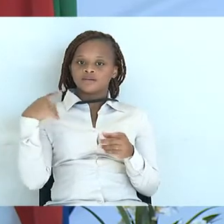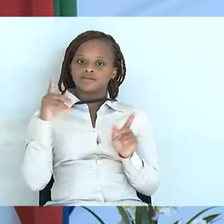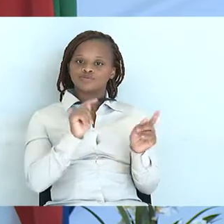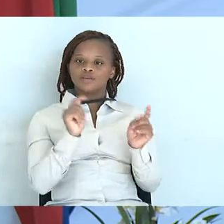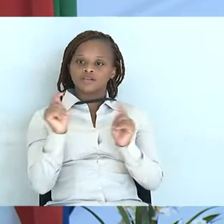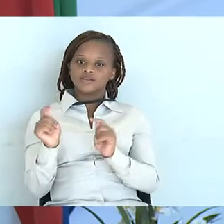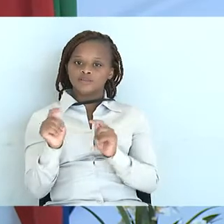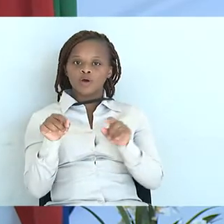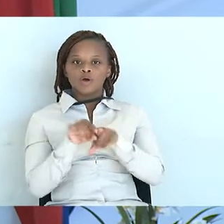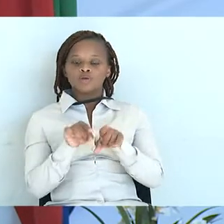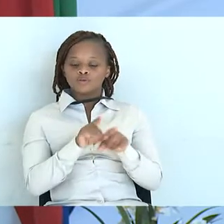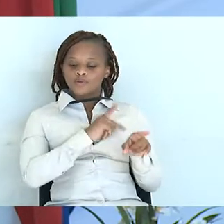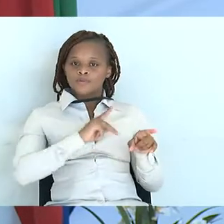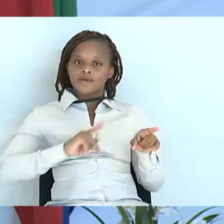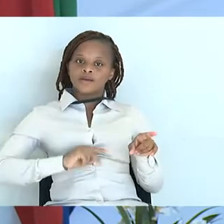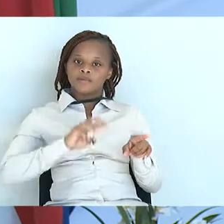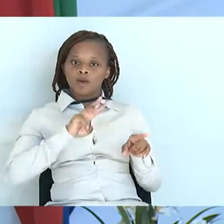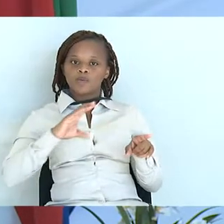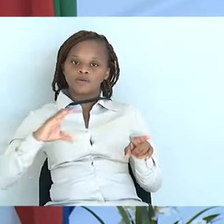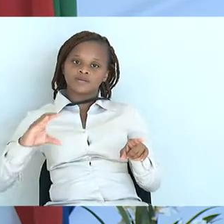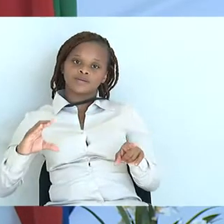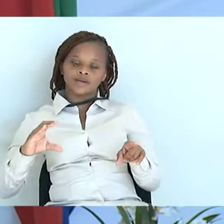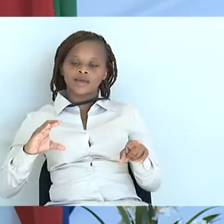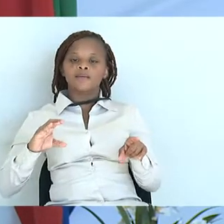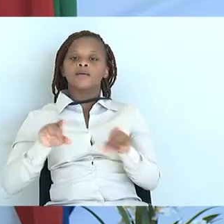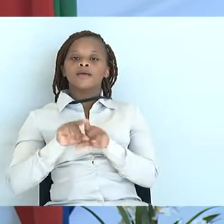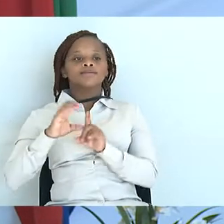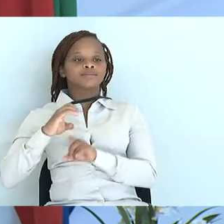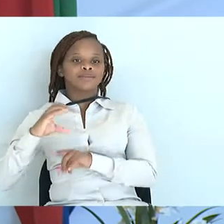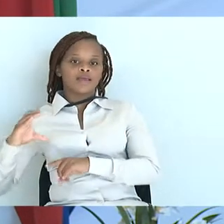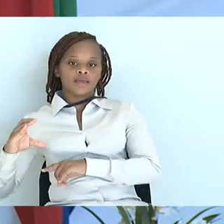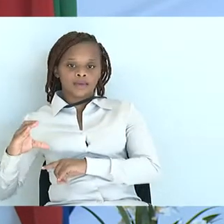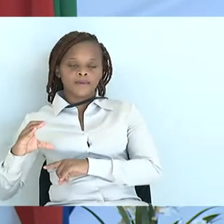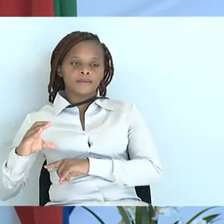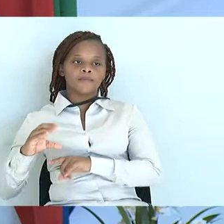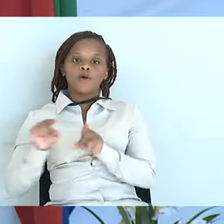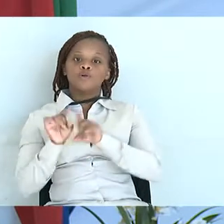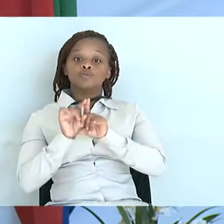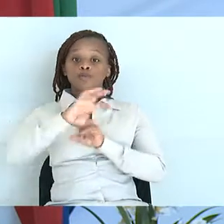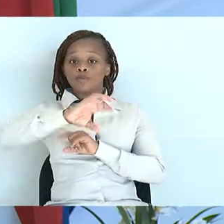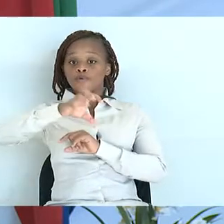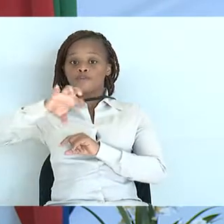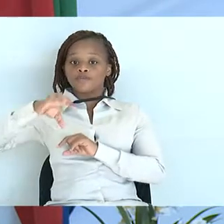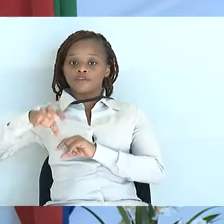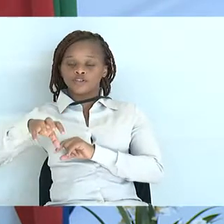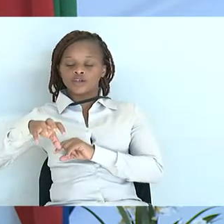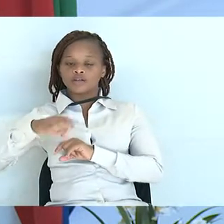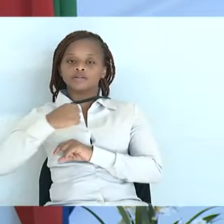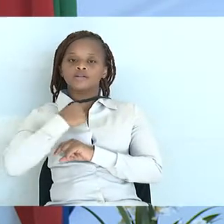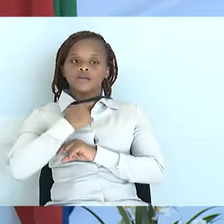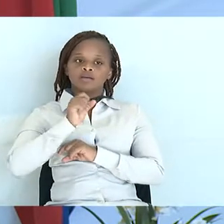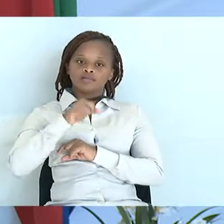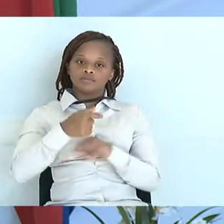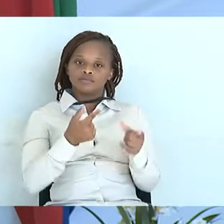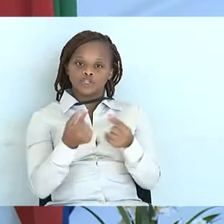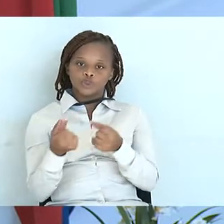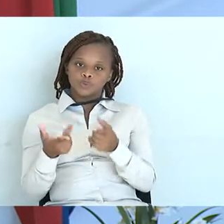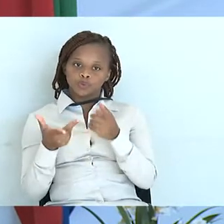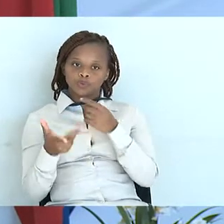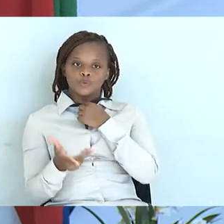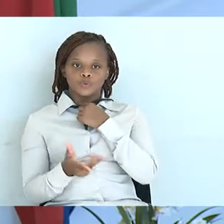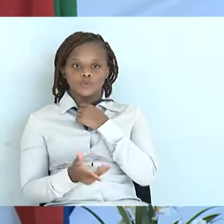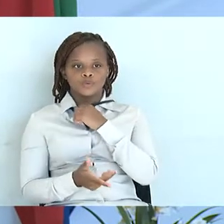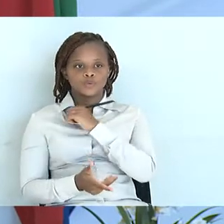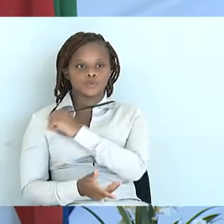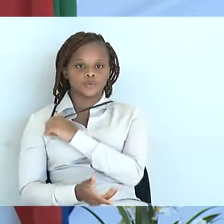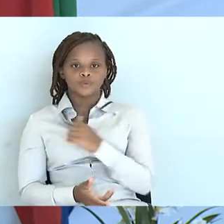Eastern Cape, and the decision is being considered to take that road over to Sanral for purposes